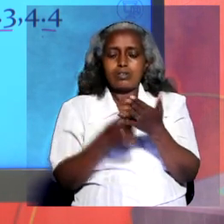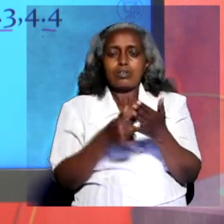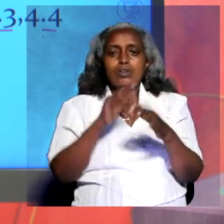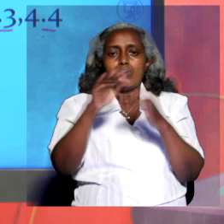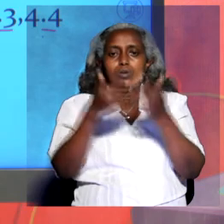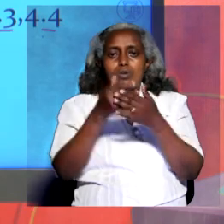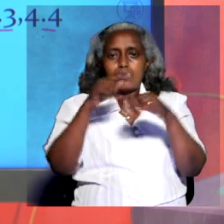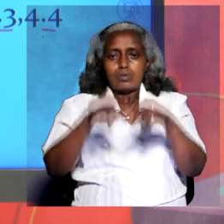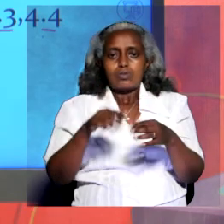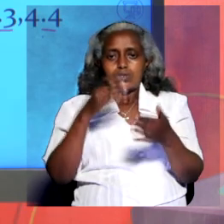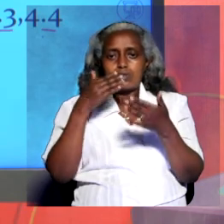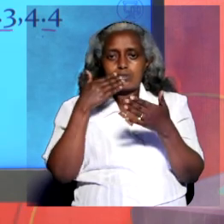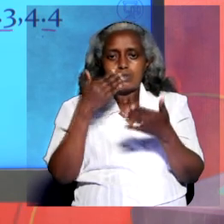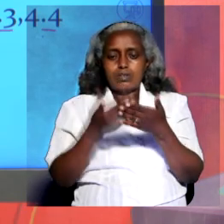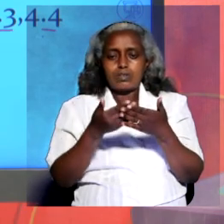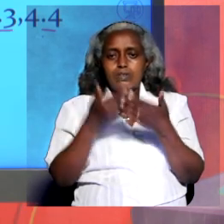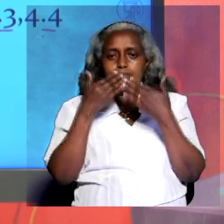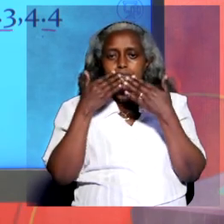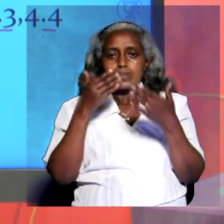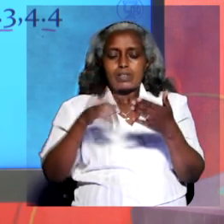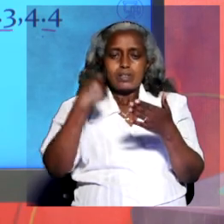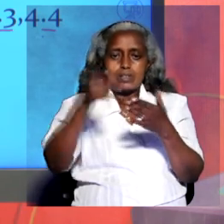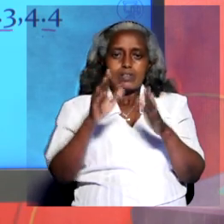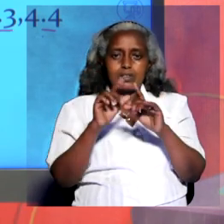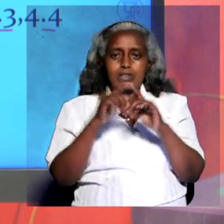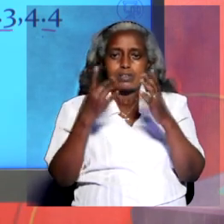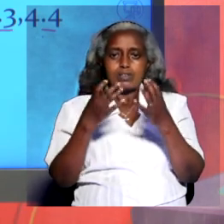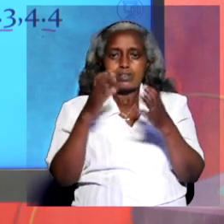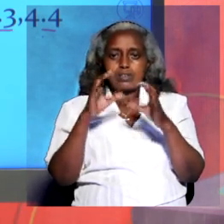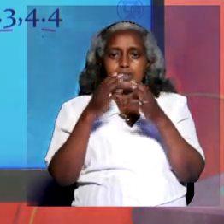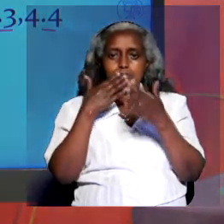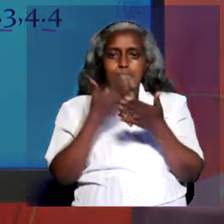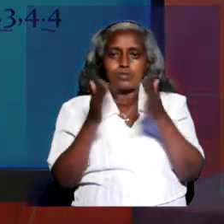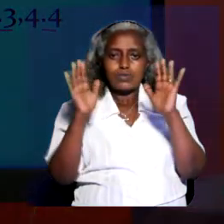So it's all about today's lesson. Until next lecture class, goodbye.